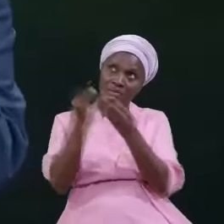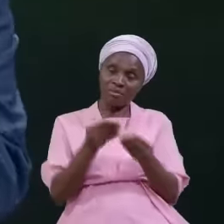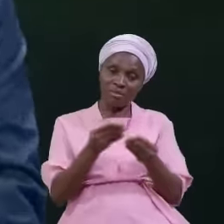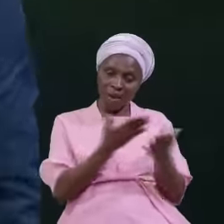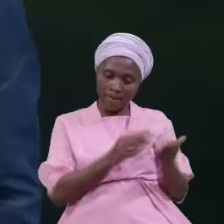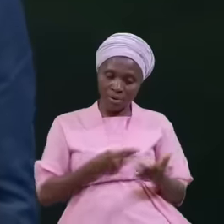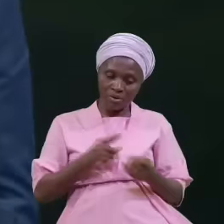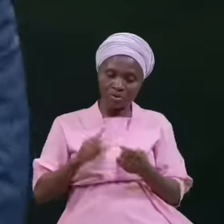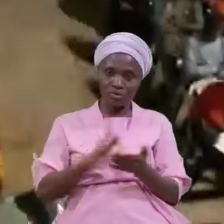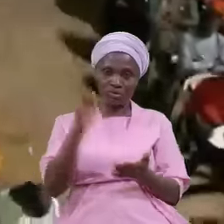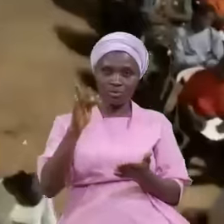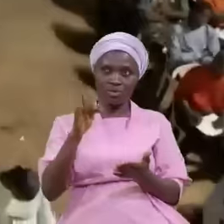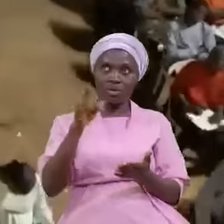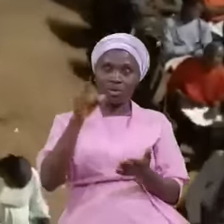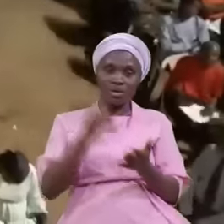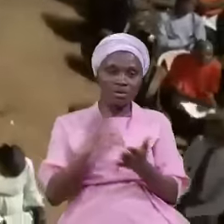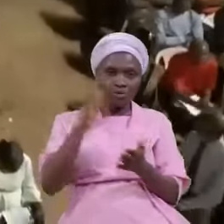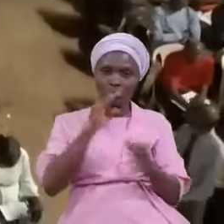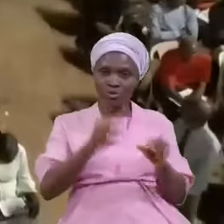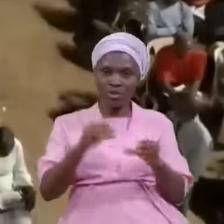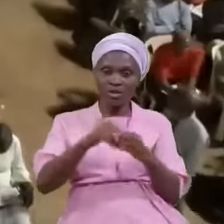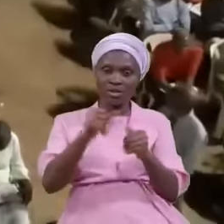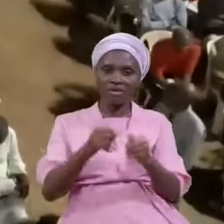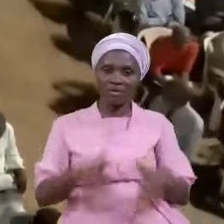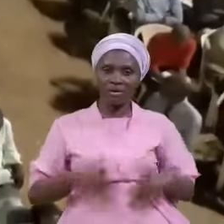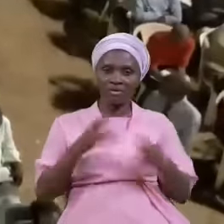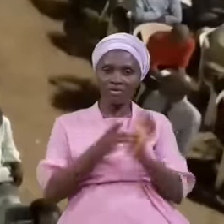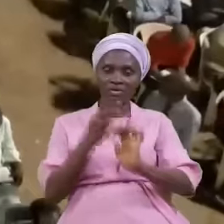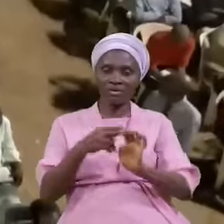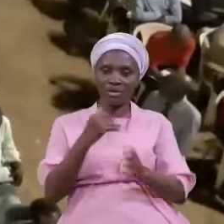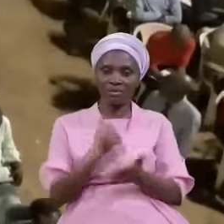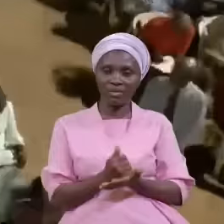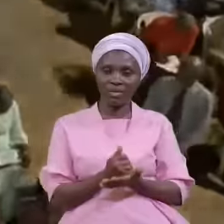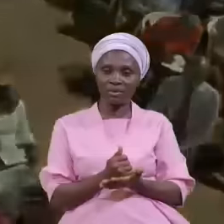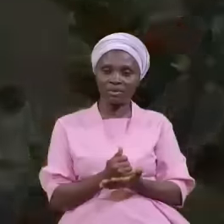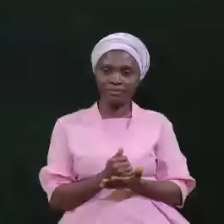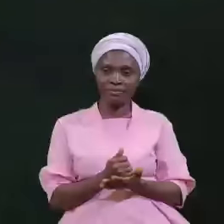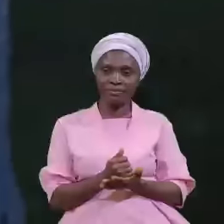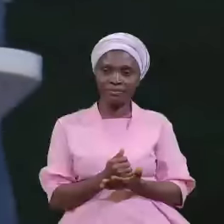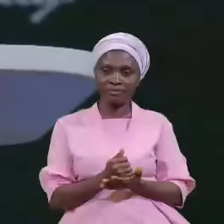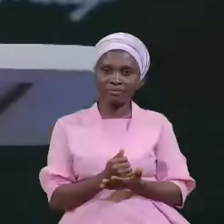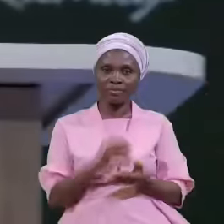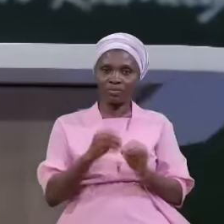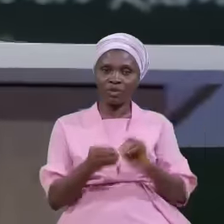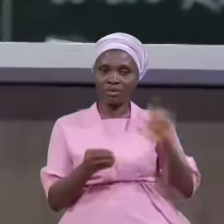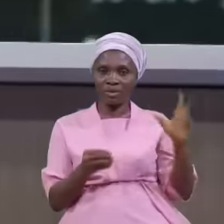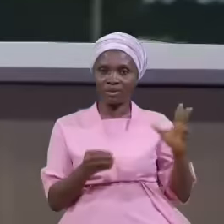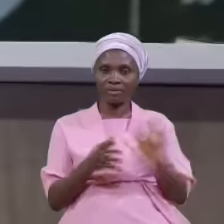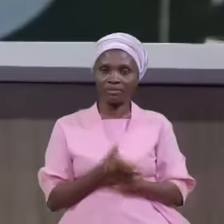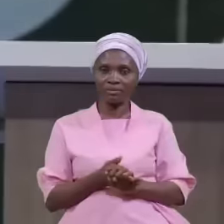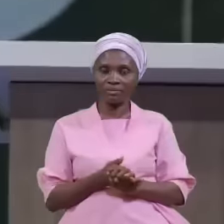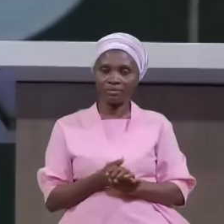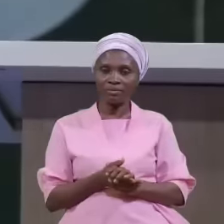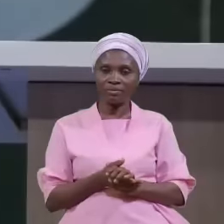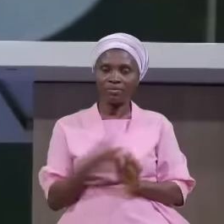every life in Jesus' name. We're looking at number three now. Number three is the expectation of the